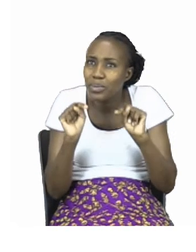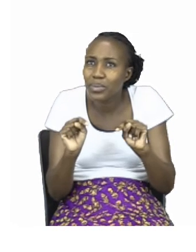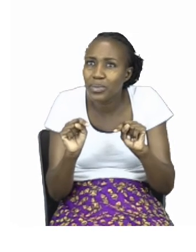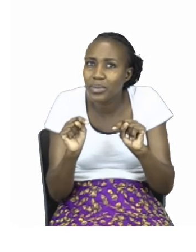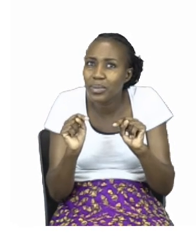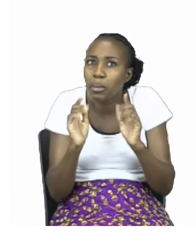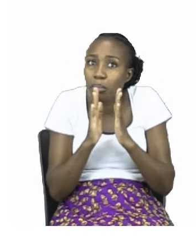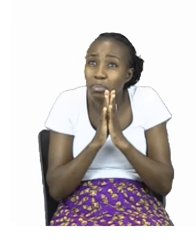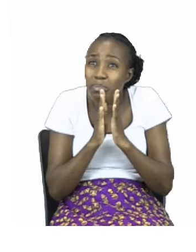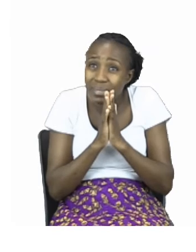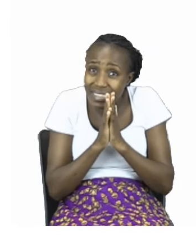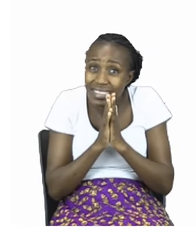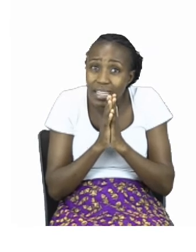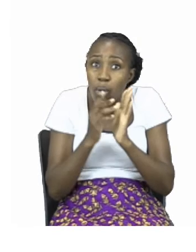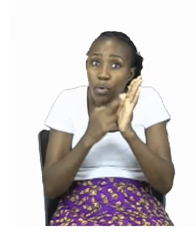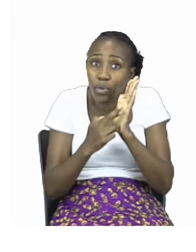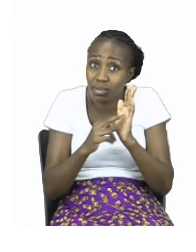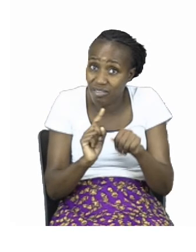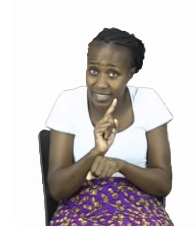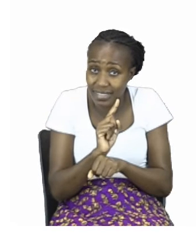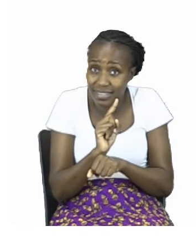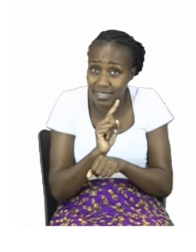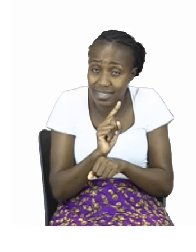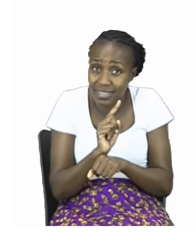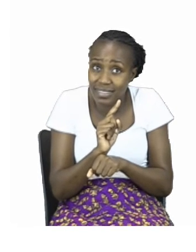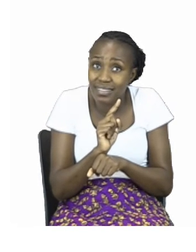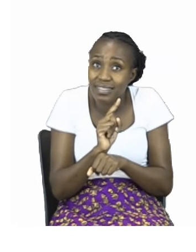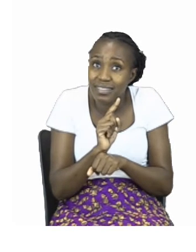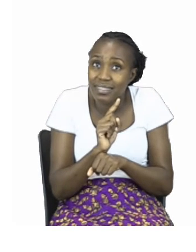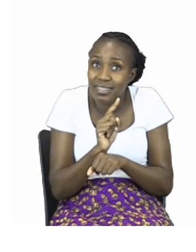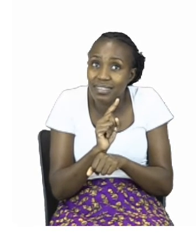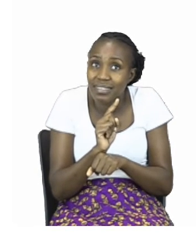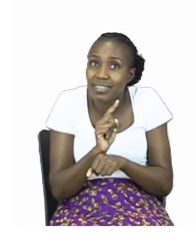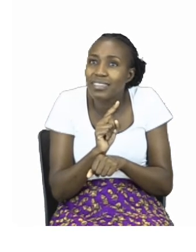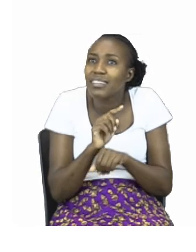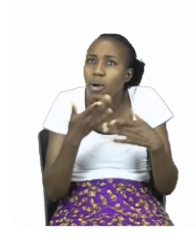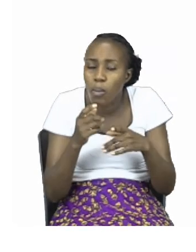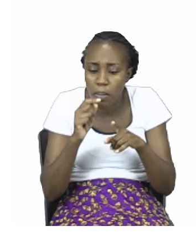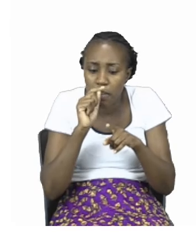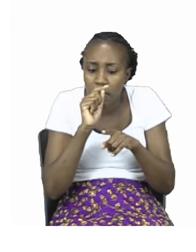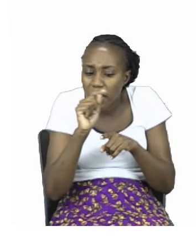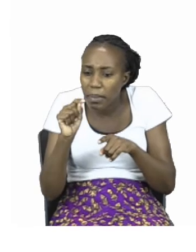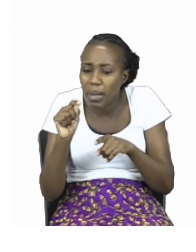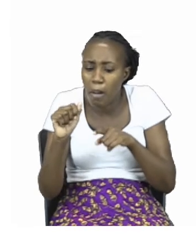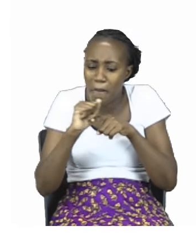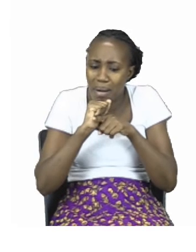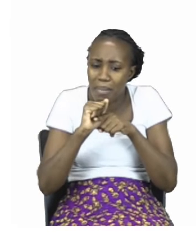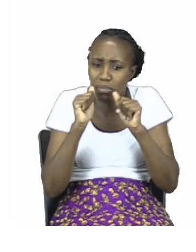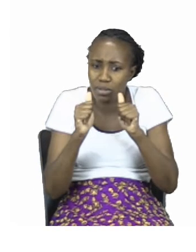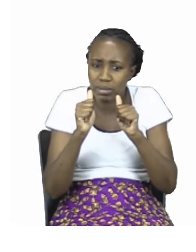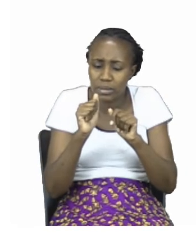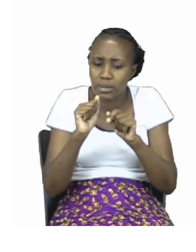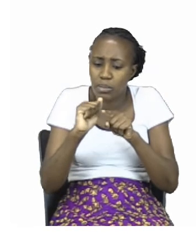the rules before you actually do it. Now the first rule is that to follow each trace line. It's very important to follow